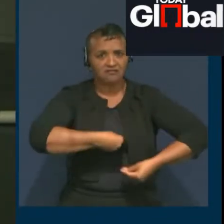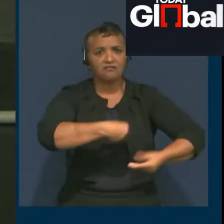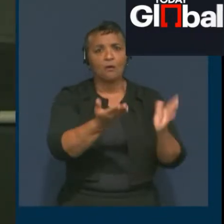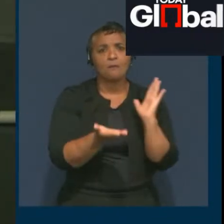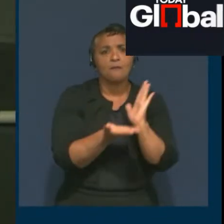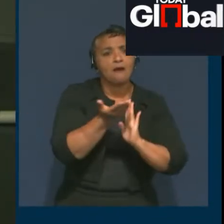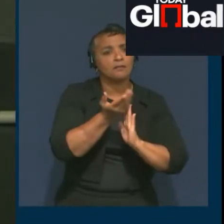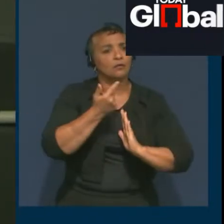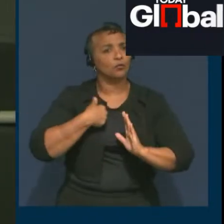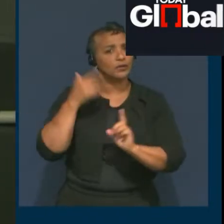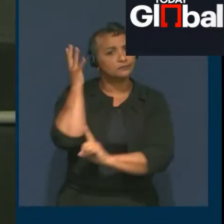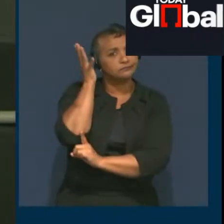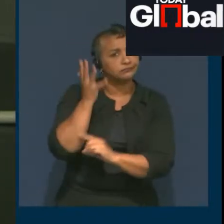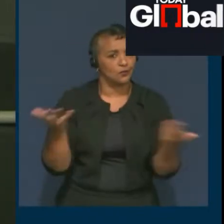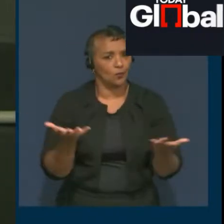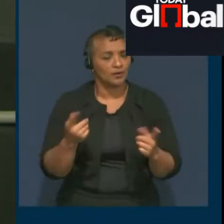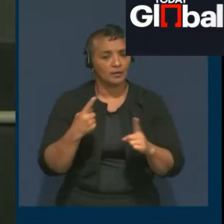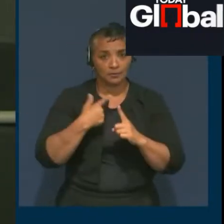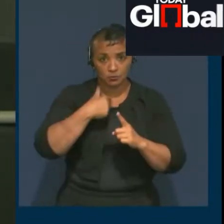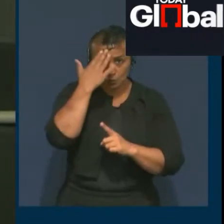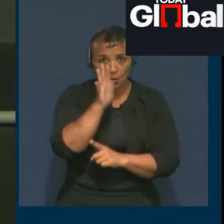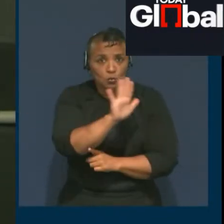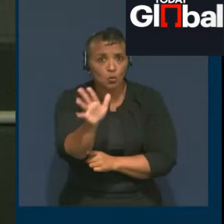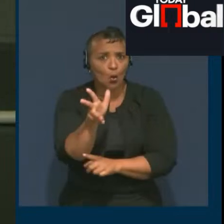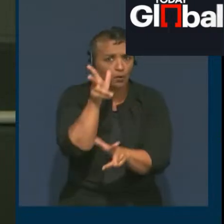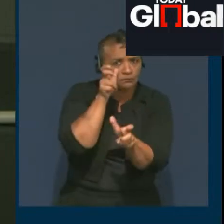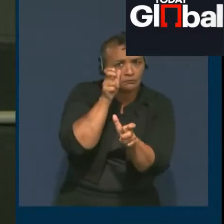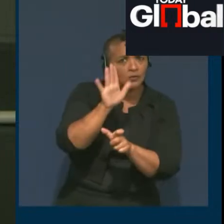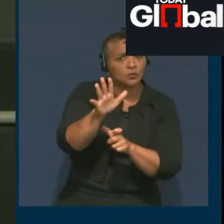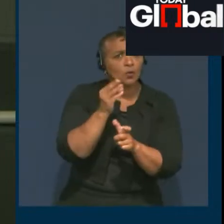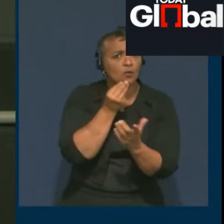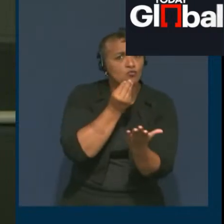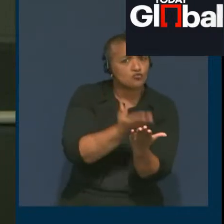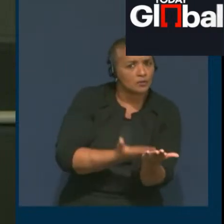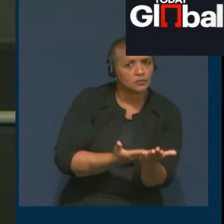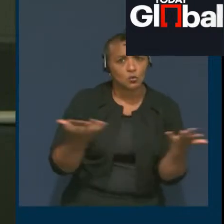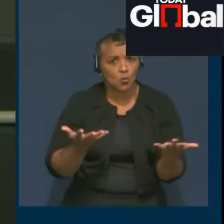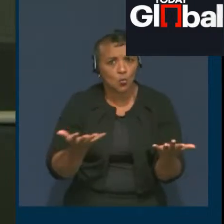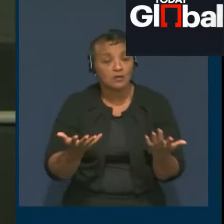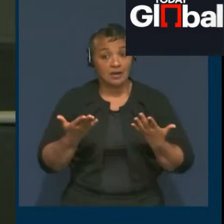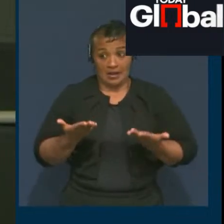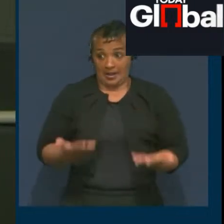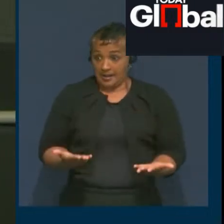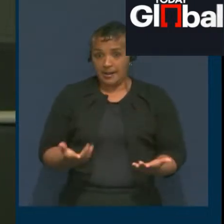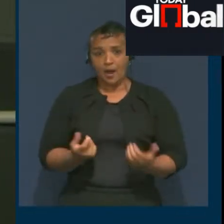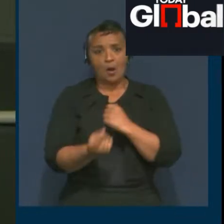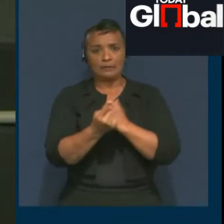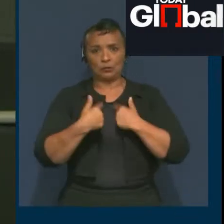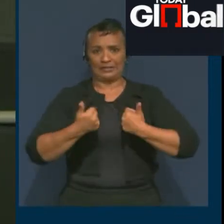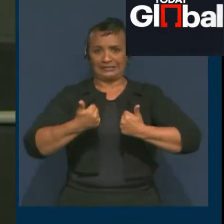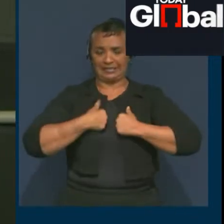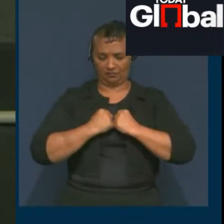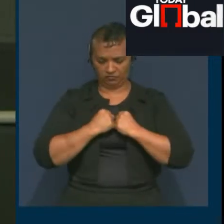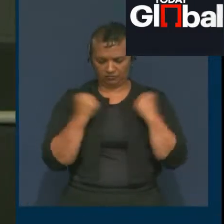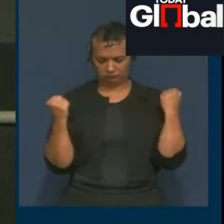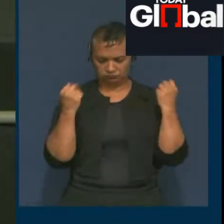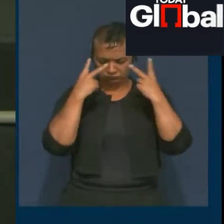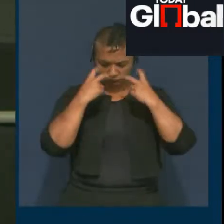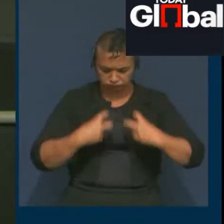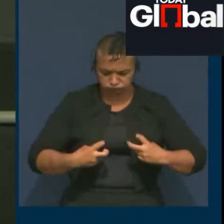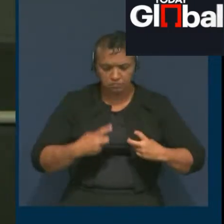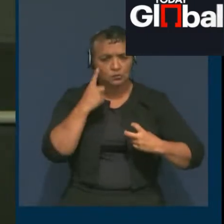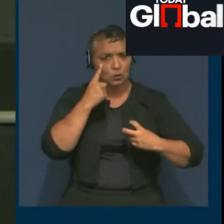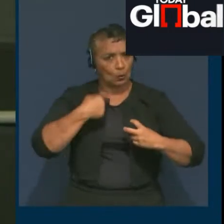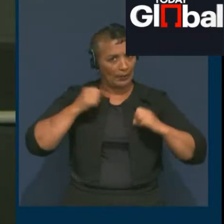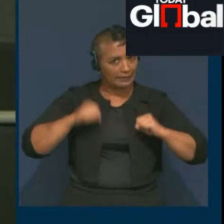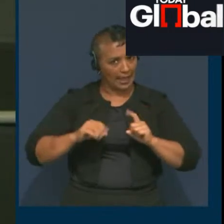time to listen attentively to your observations and recommendations regarding them as an opportunity for evaluation, learning, and continuous improvement.